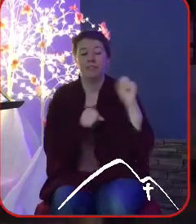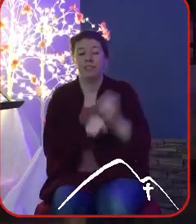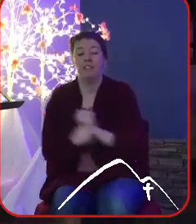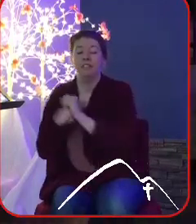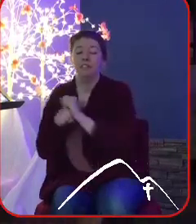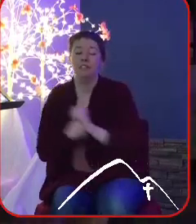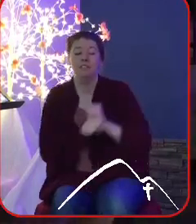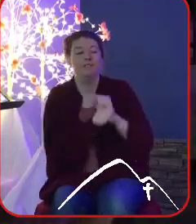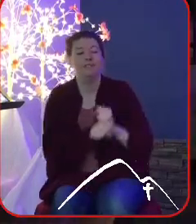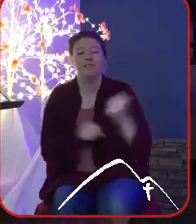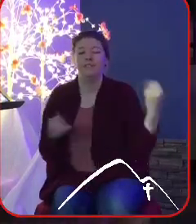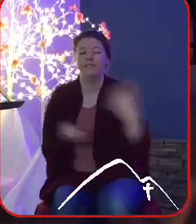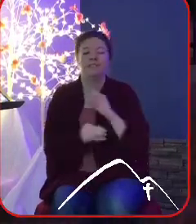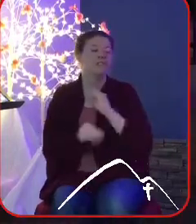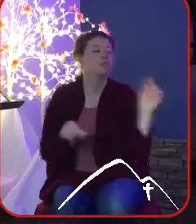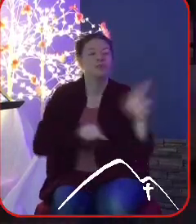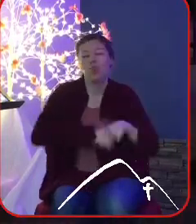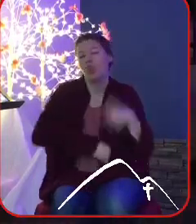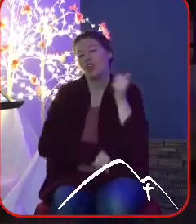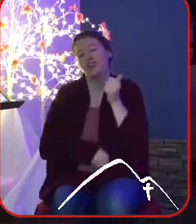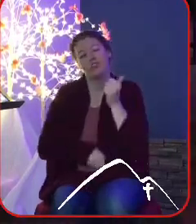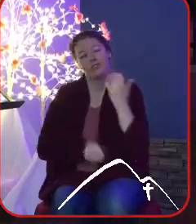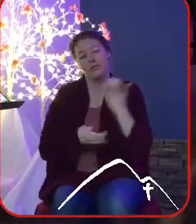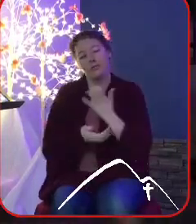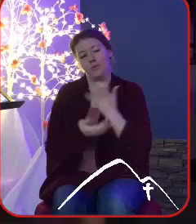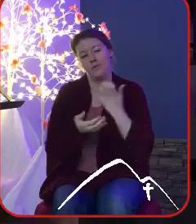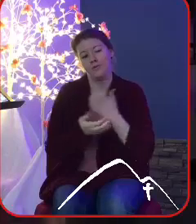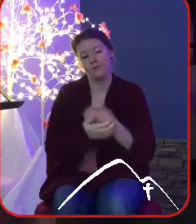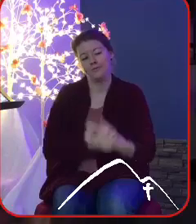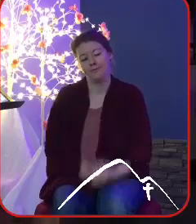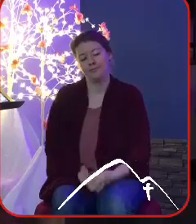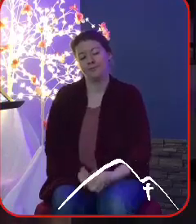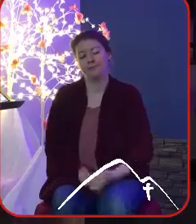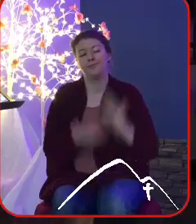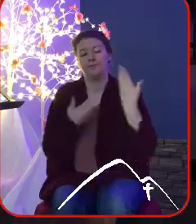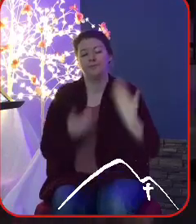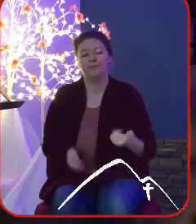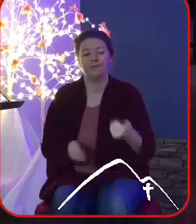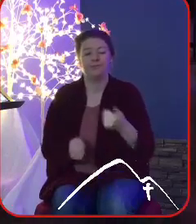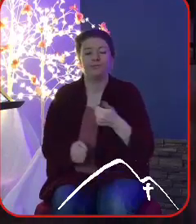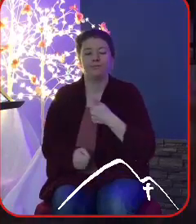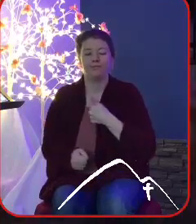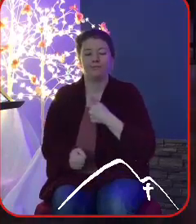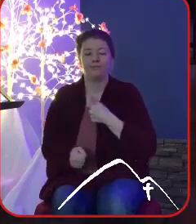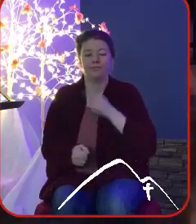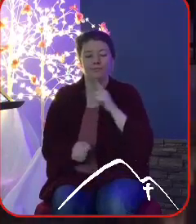I'm no longer a slave to fear.